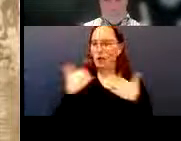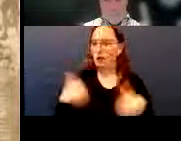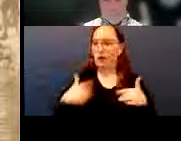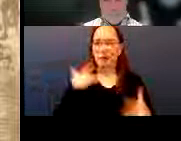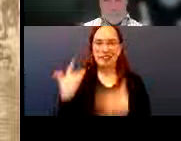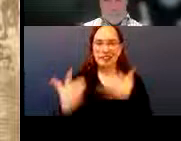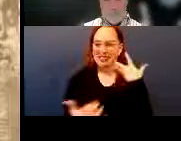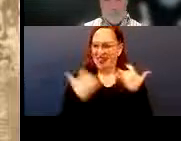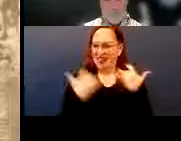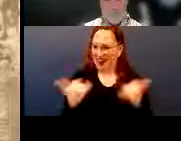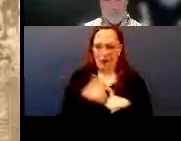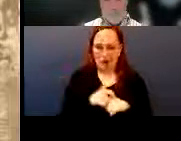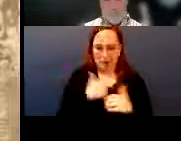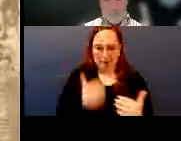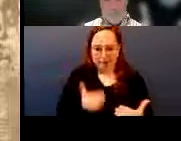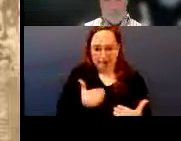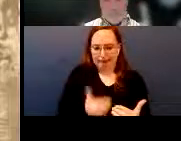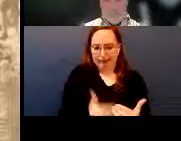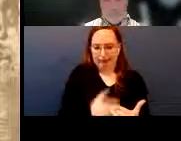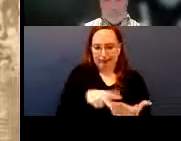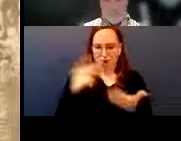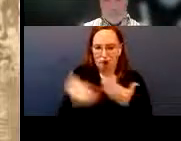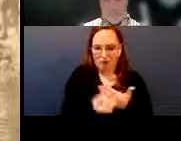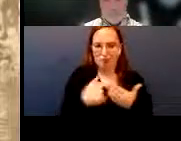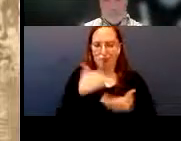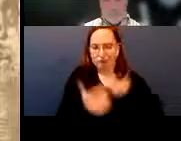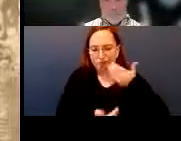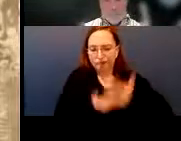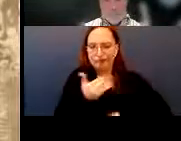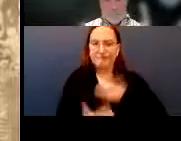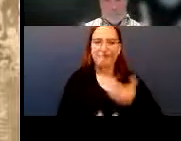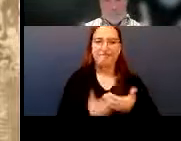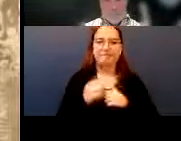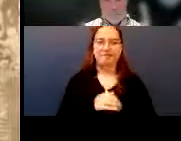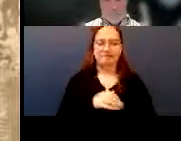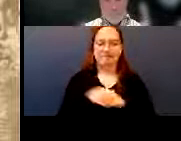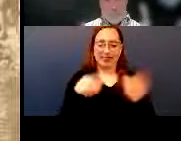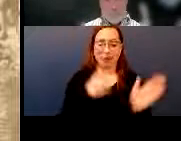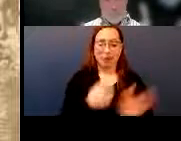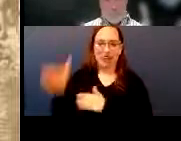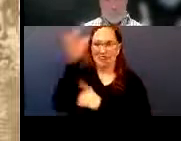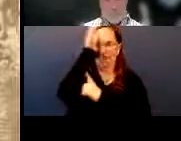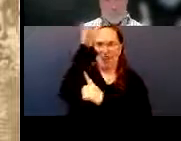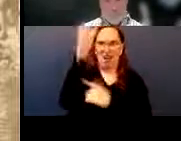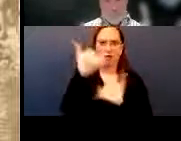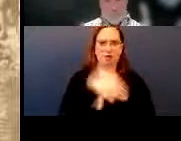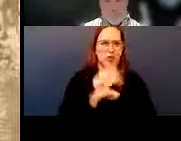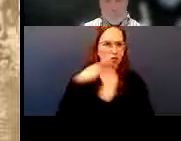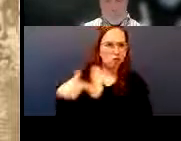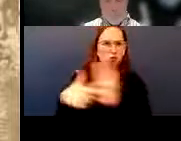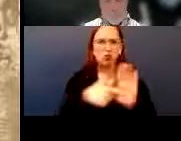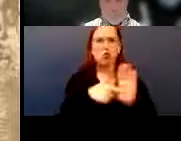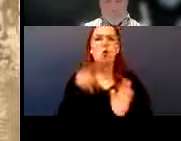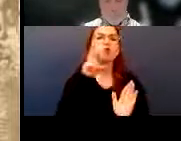with you all here tonight. So these plans, the plan concepts that we're going to show tonight,